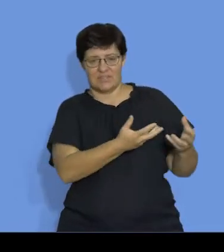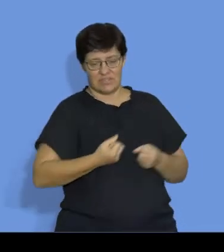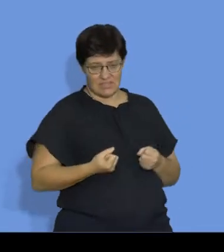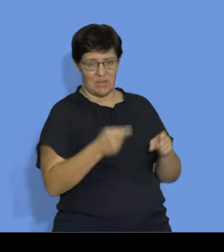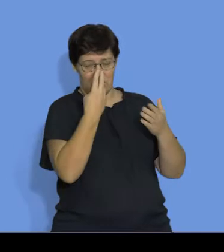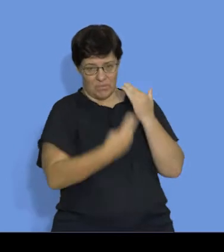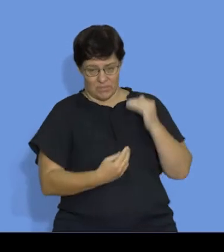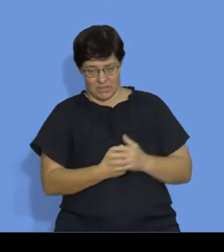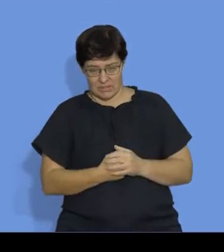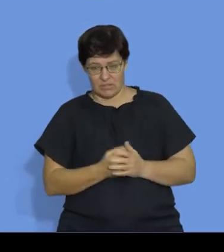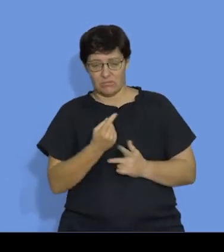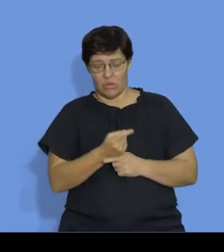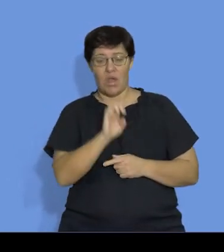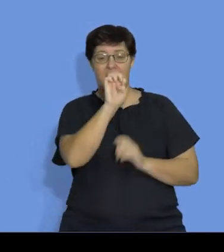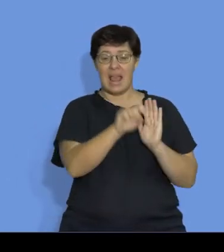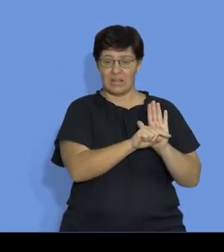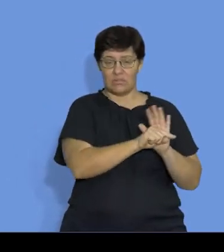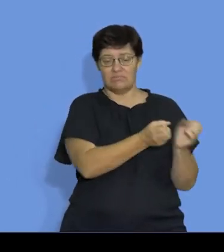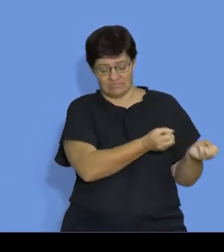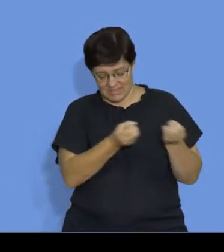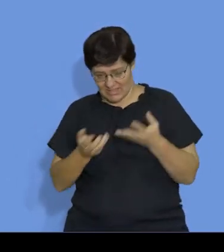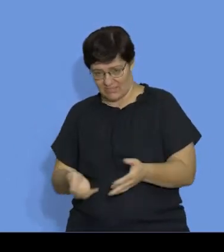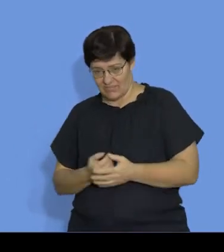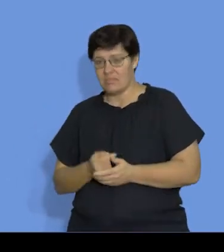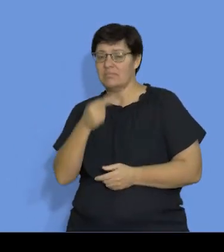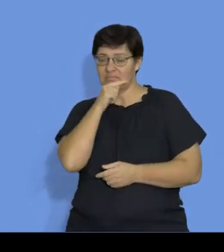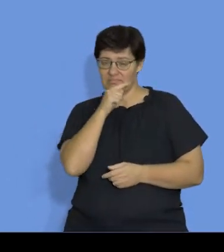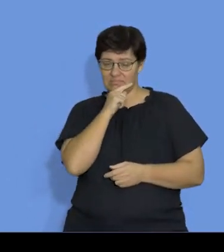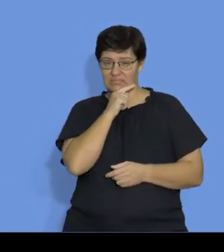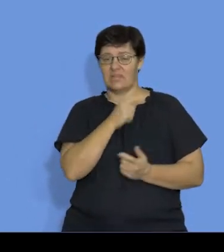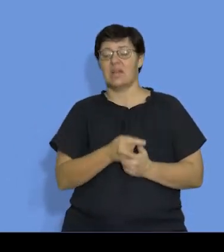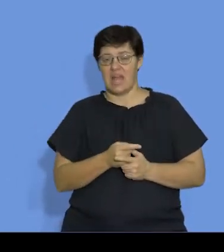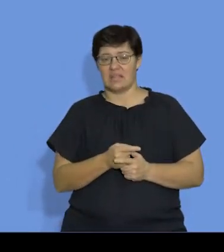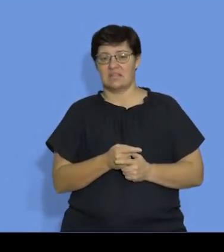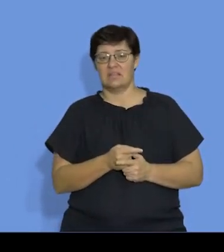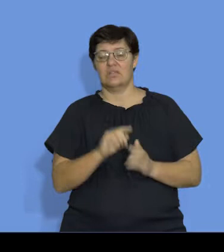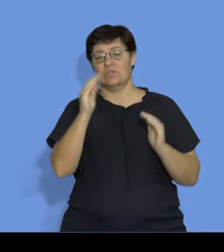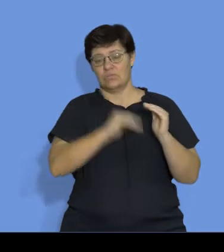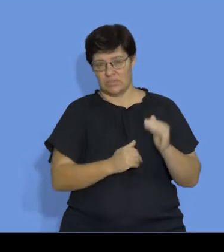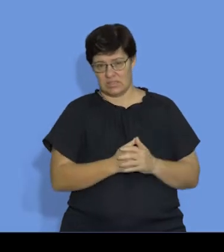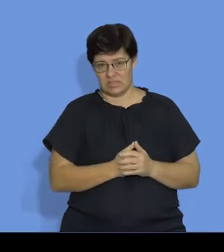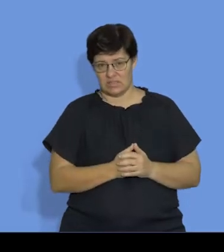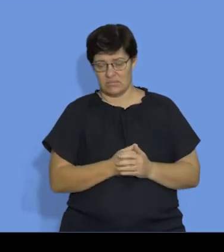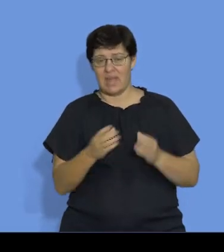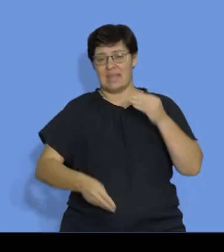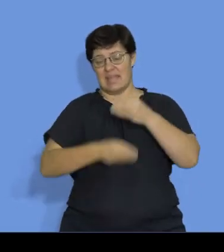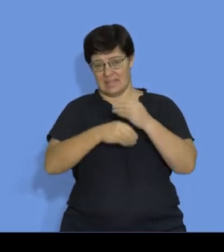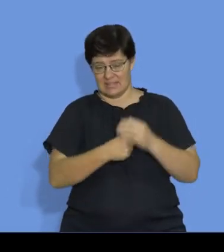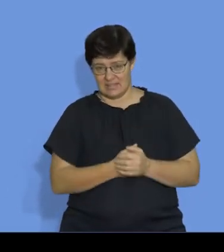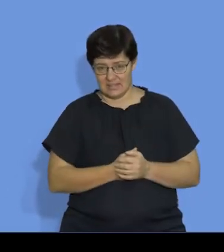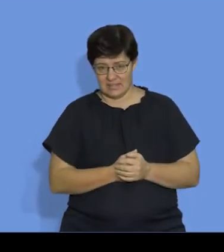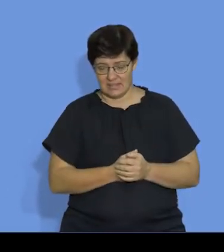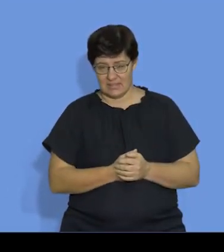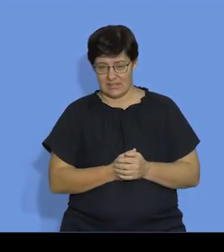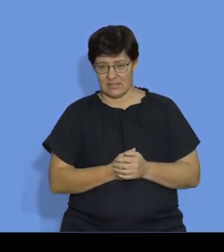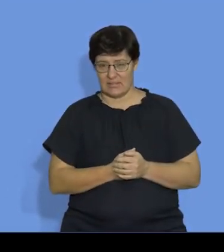of these electrons, it's your oxidizing agent, which loses, as well as your reducing agent, which gains. And then we